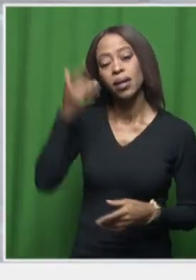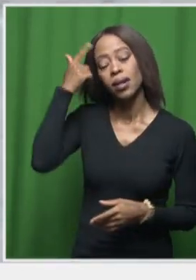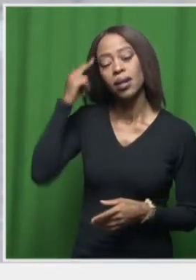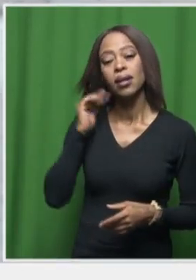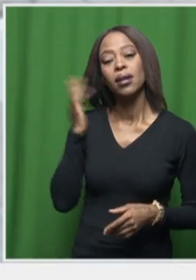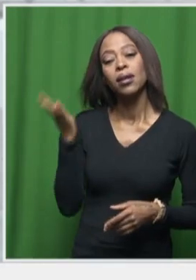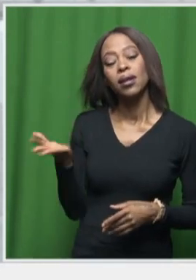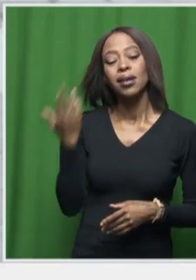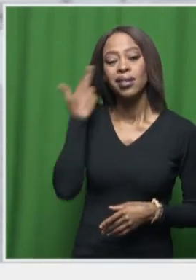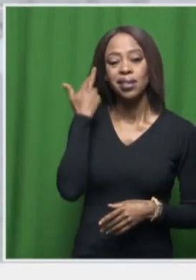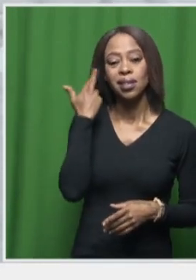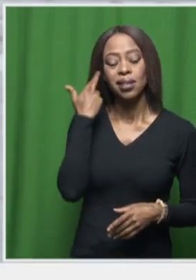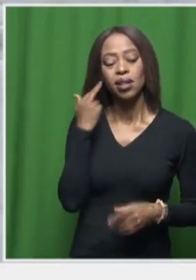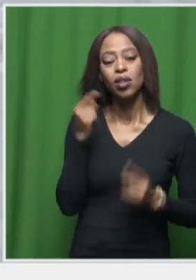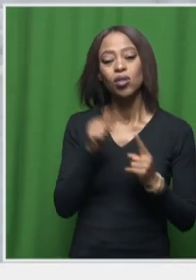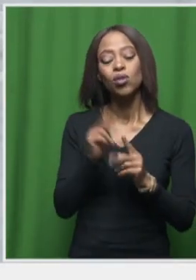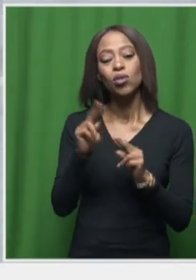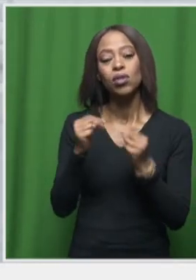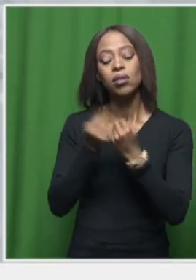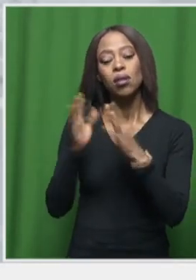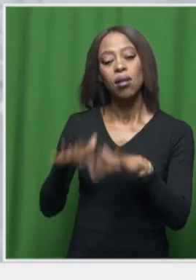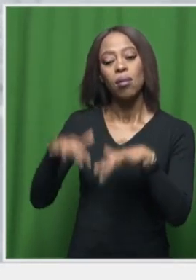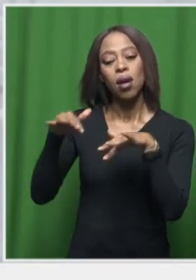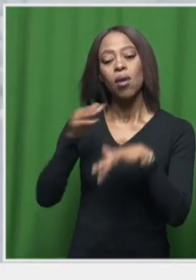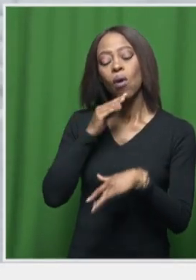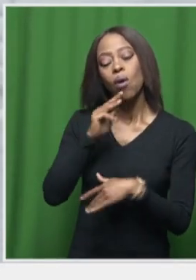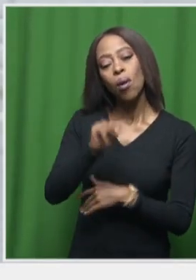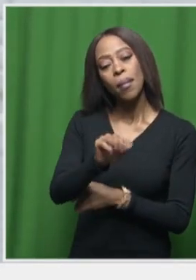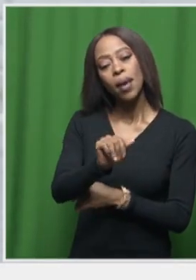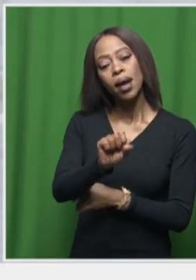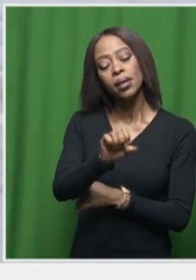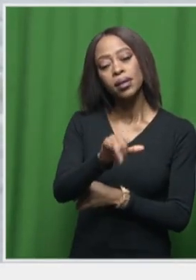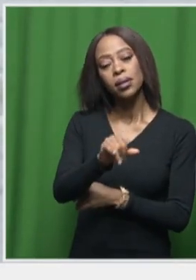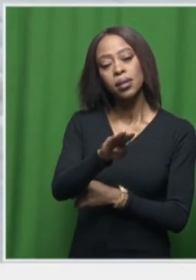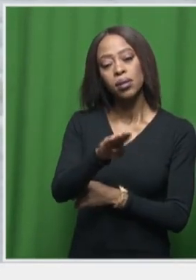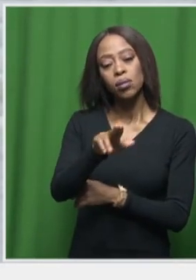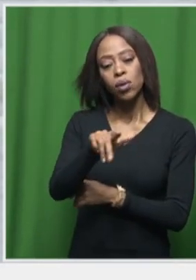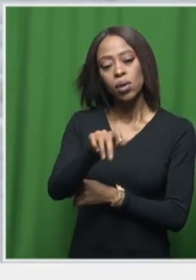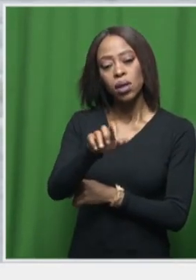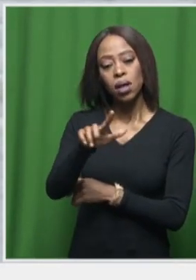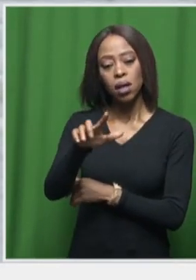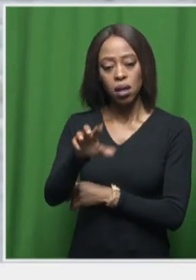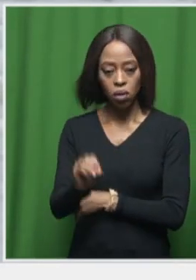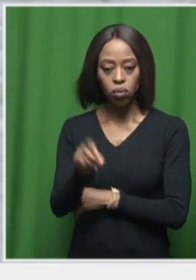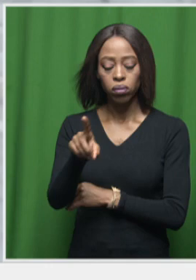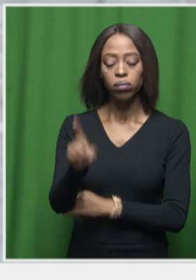that was the Secretary to the National Assembly, Masibulele Xaso, telling us about